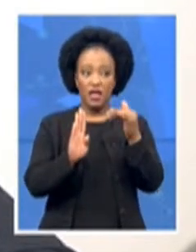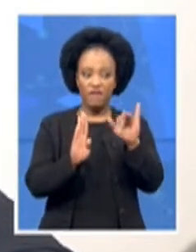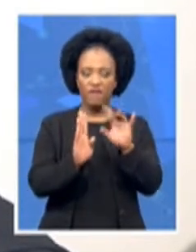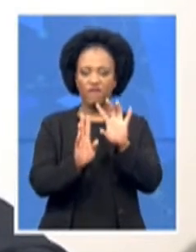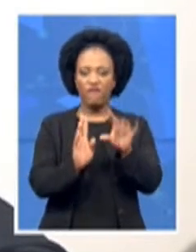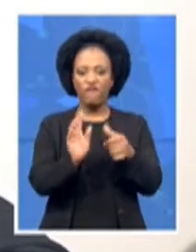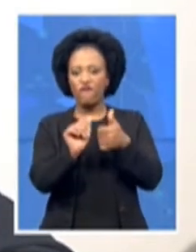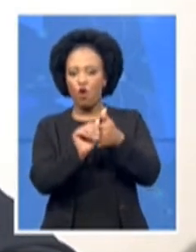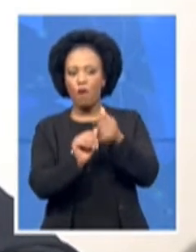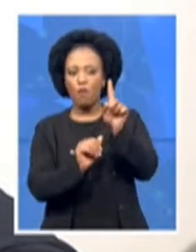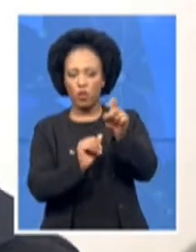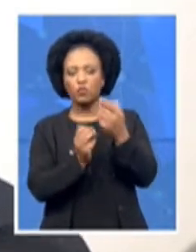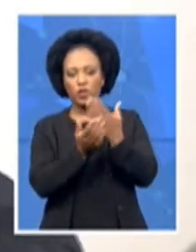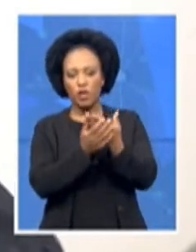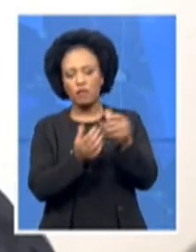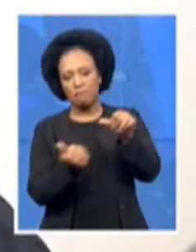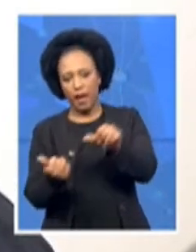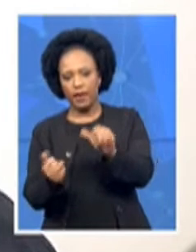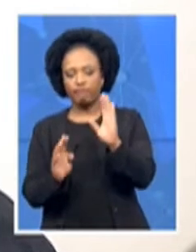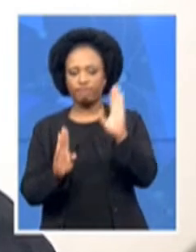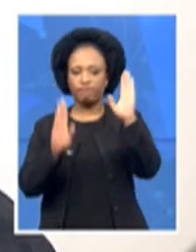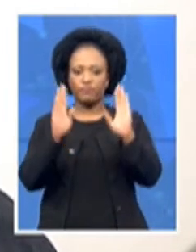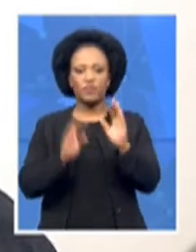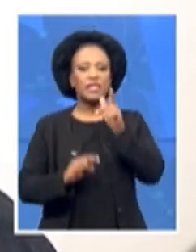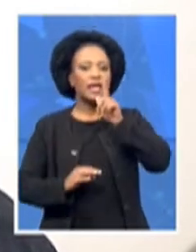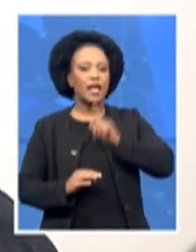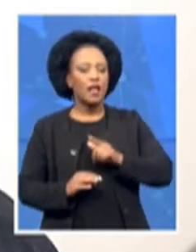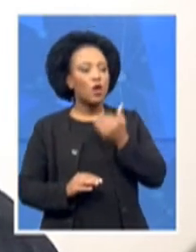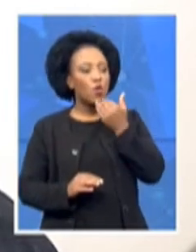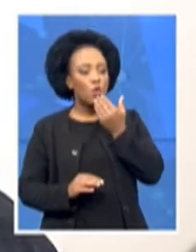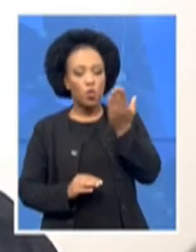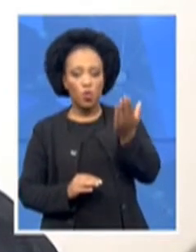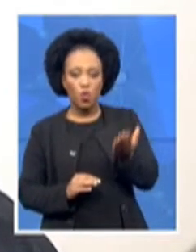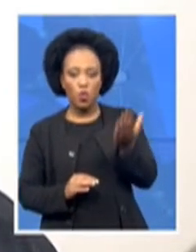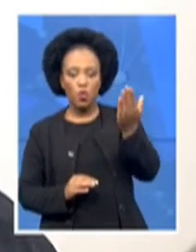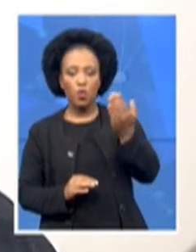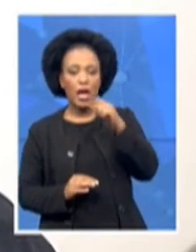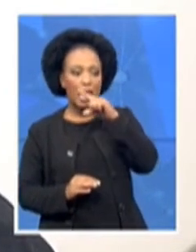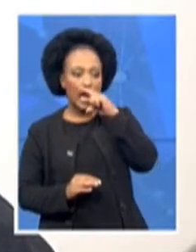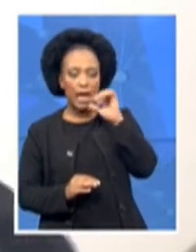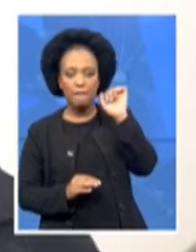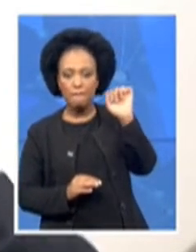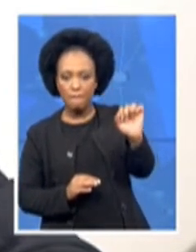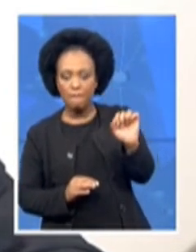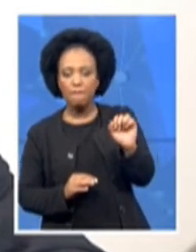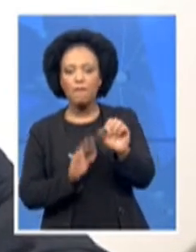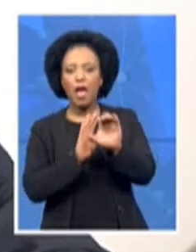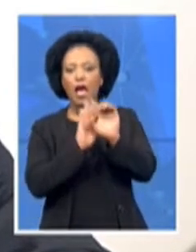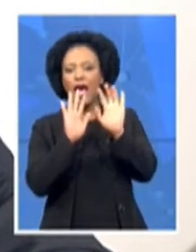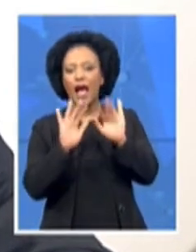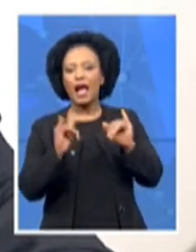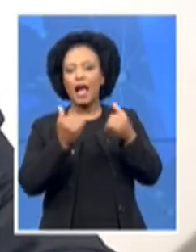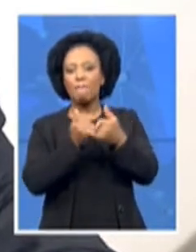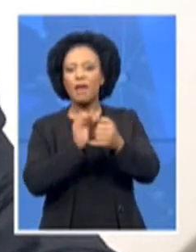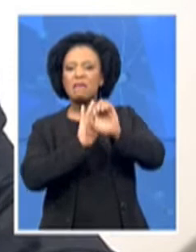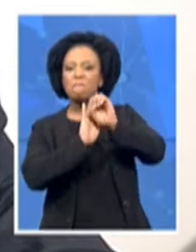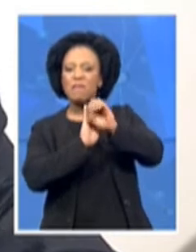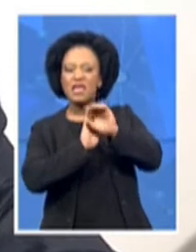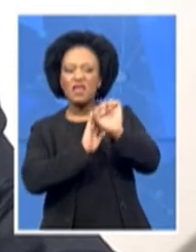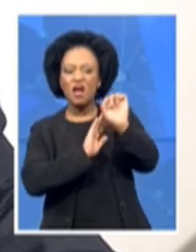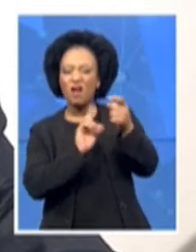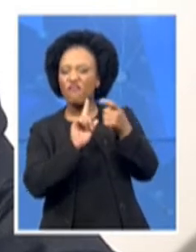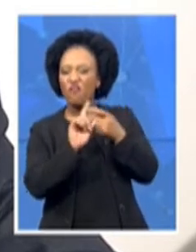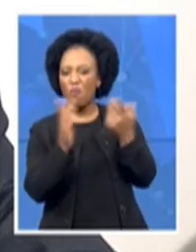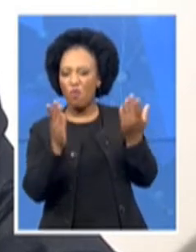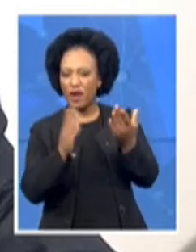Tell us who you are, your name, and the media that are presenting, then post your question. Thank you so much, Minister. It's Aphumelele